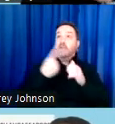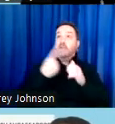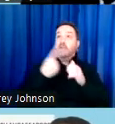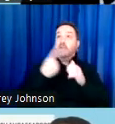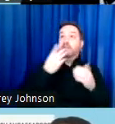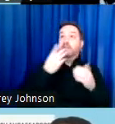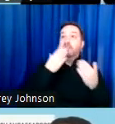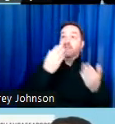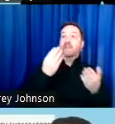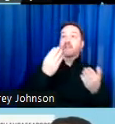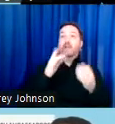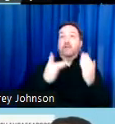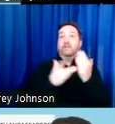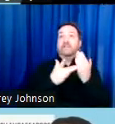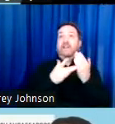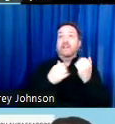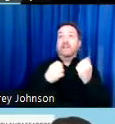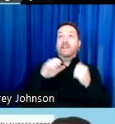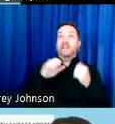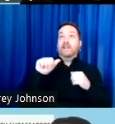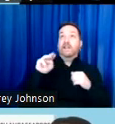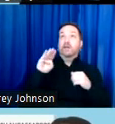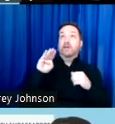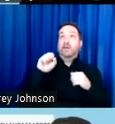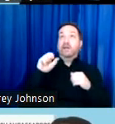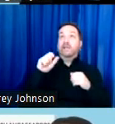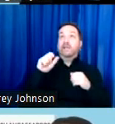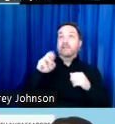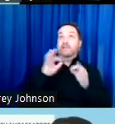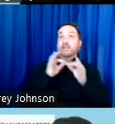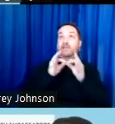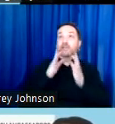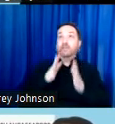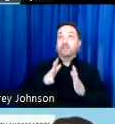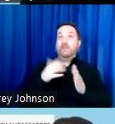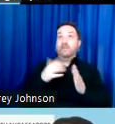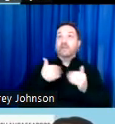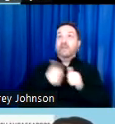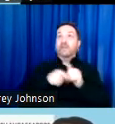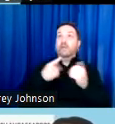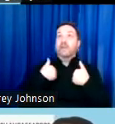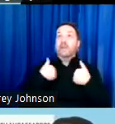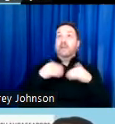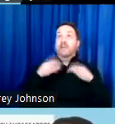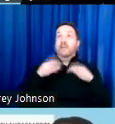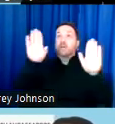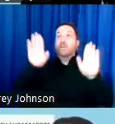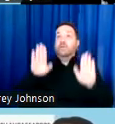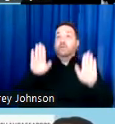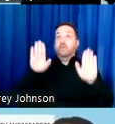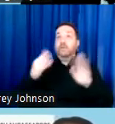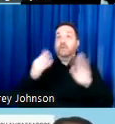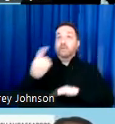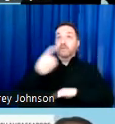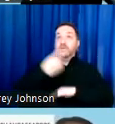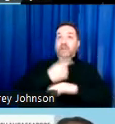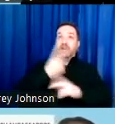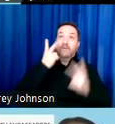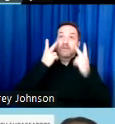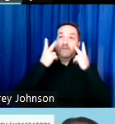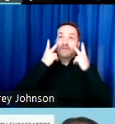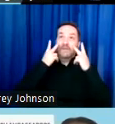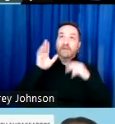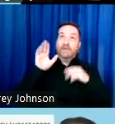Thanks again to all of our tech ambassadors and our interpreters. And everybody have a wonderful, wonderful day. We'll see you around.